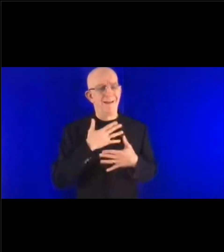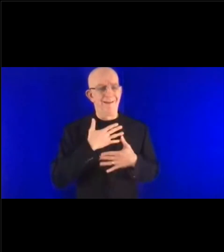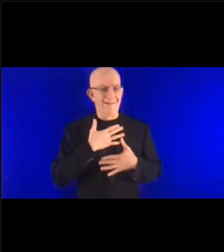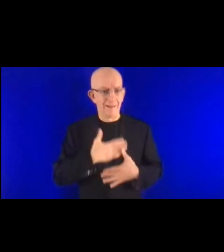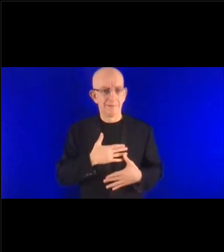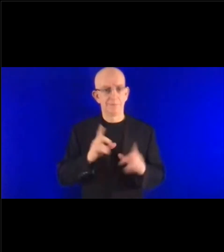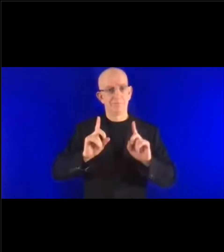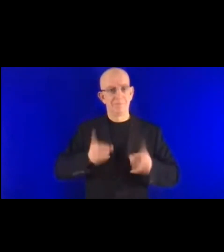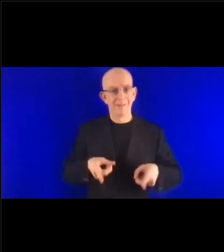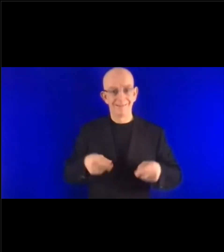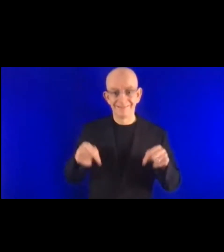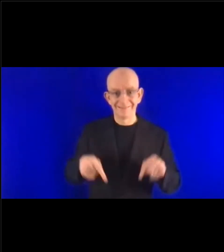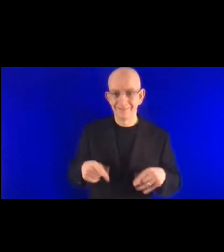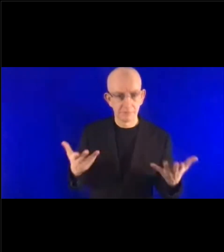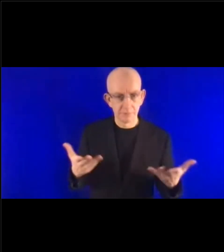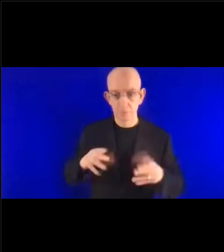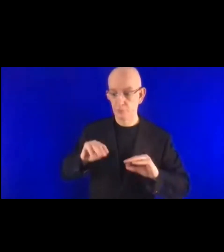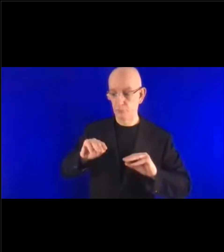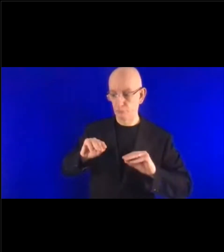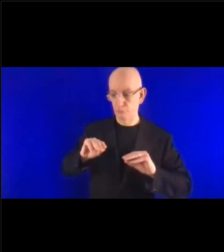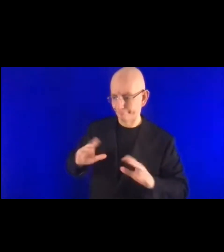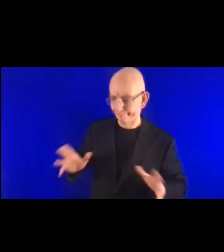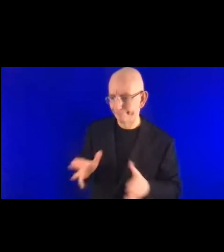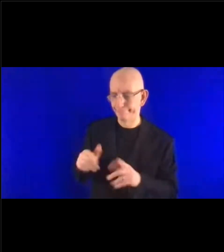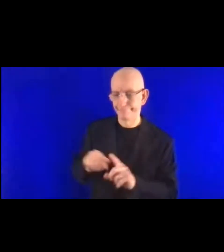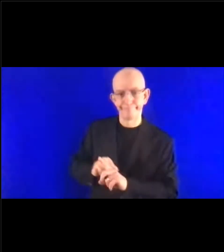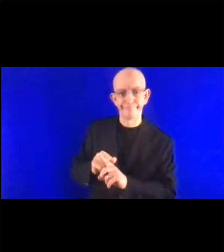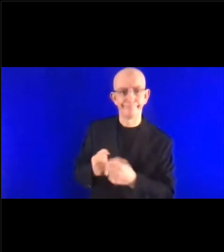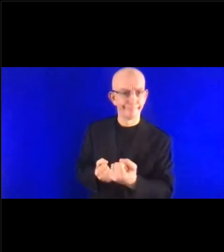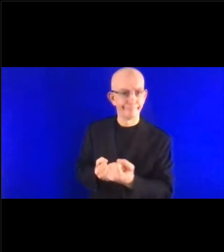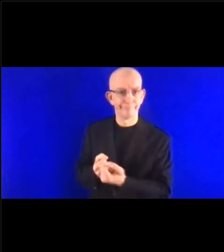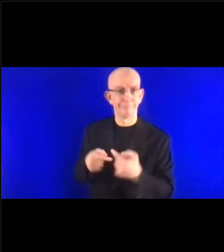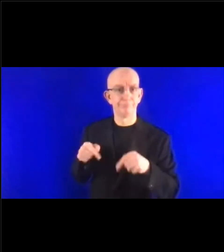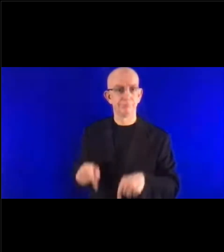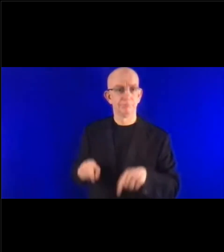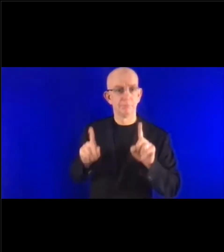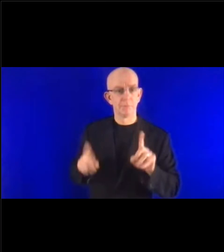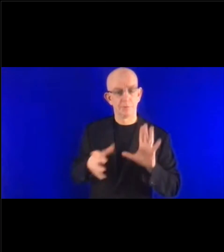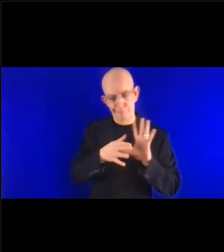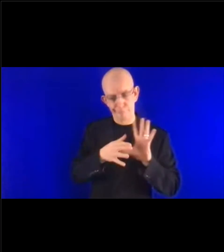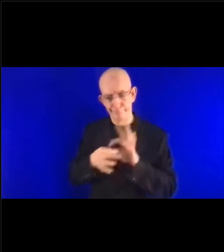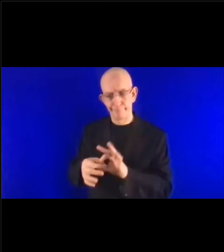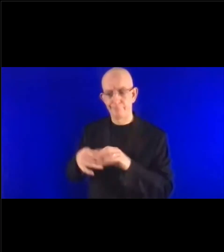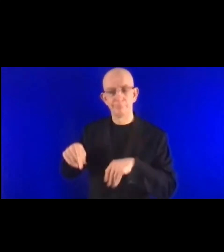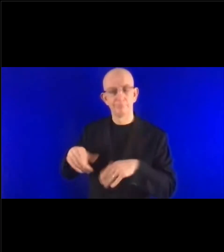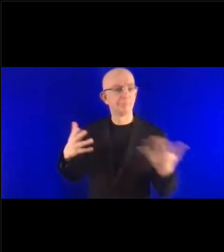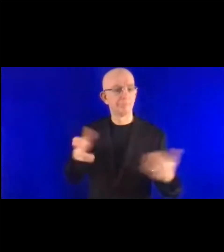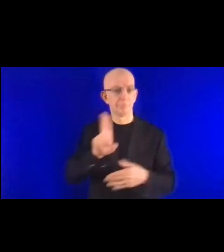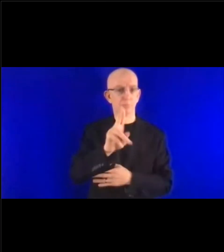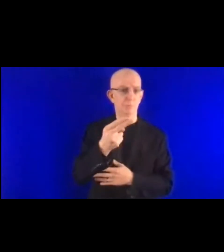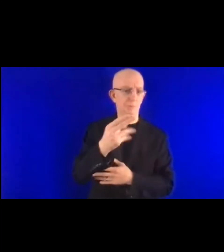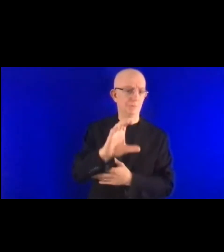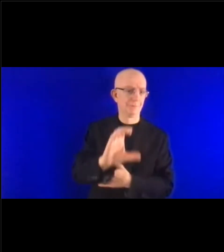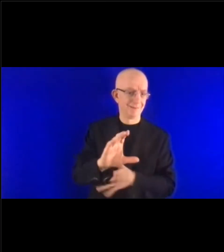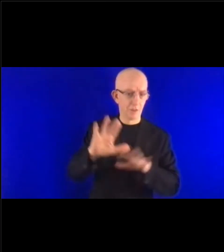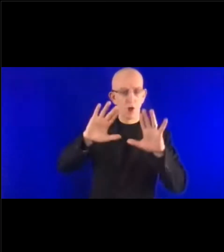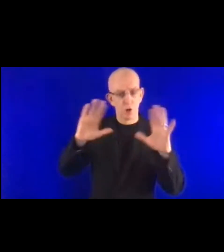and we are thinking that once in each hospital at